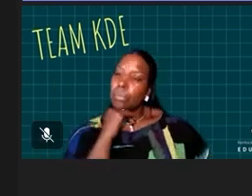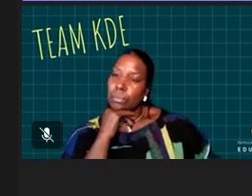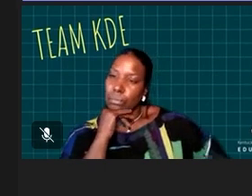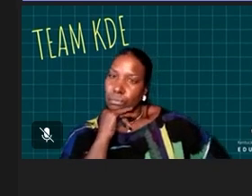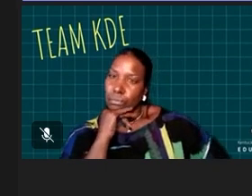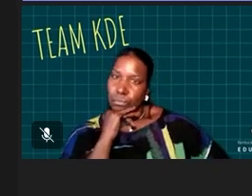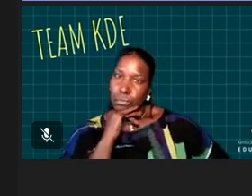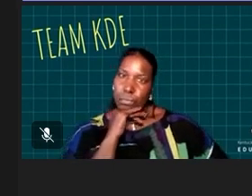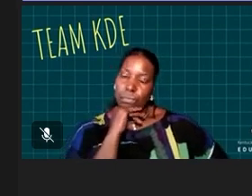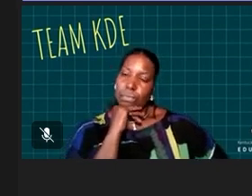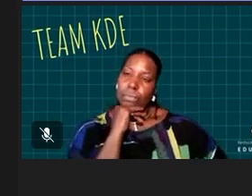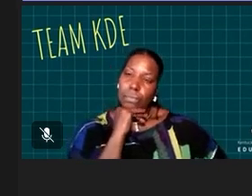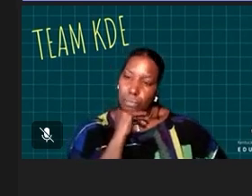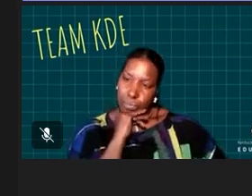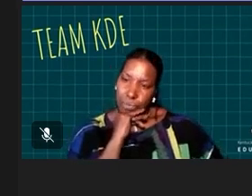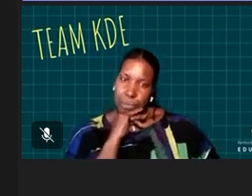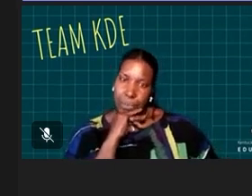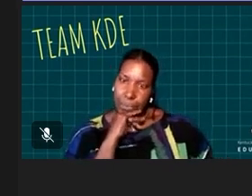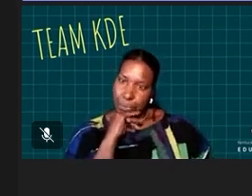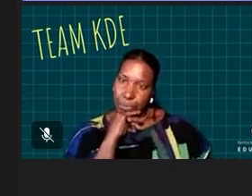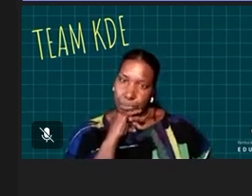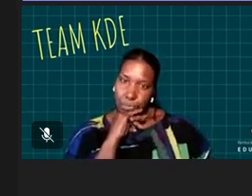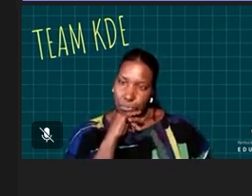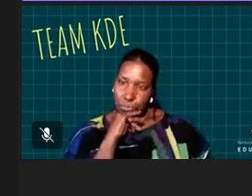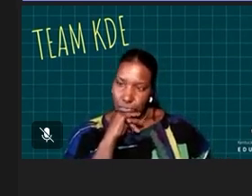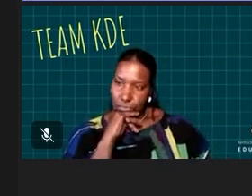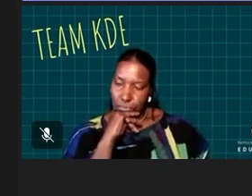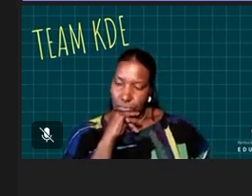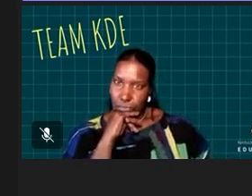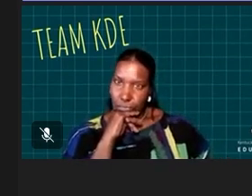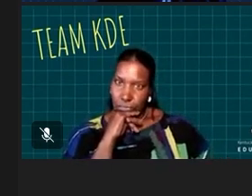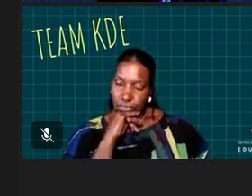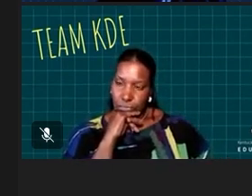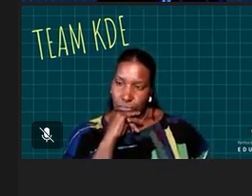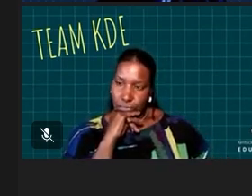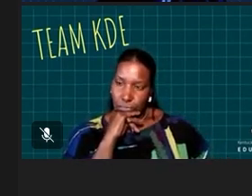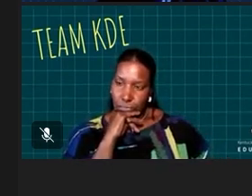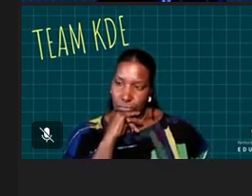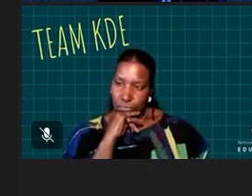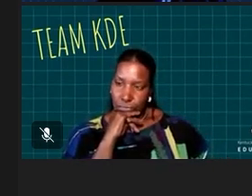will ask you a cost per foot,